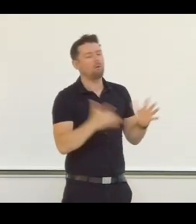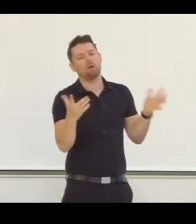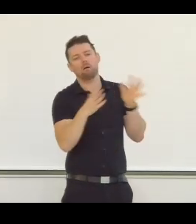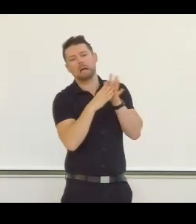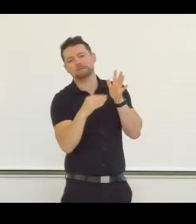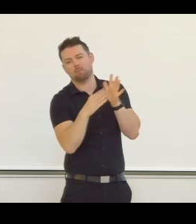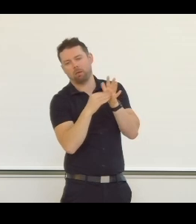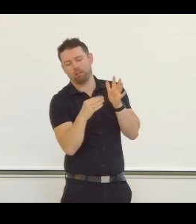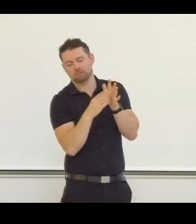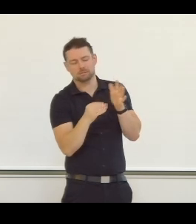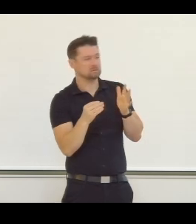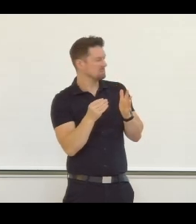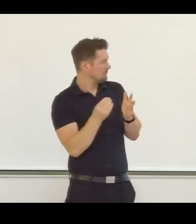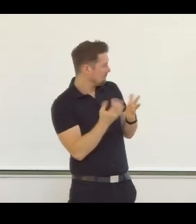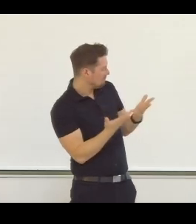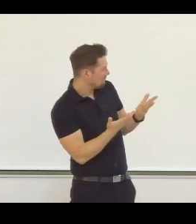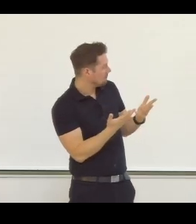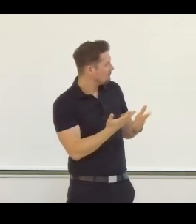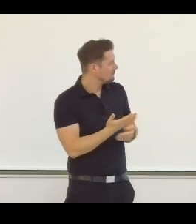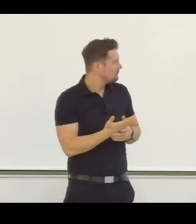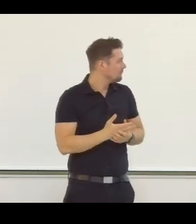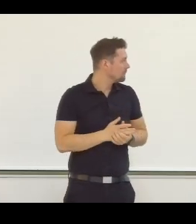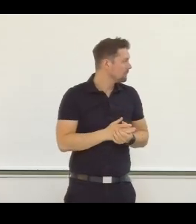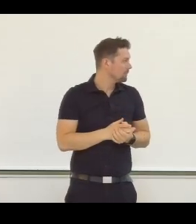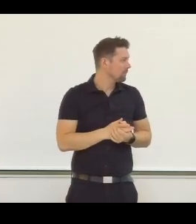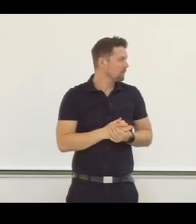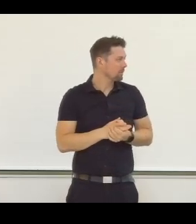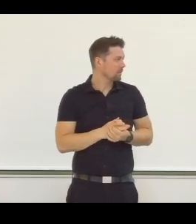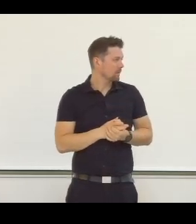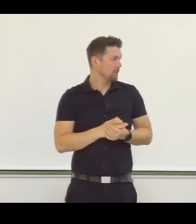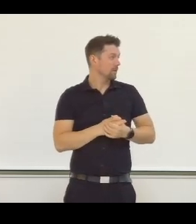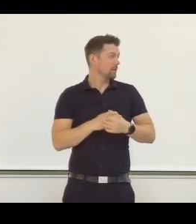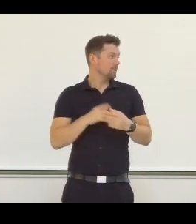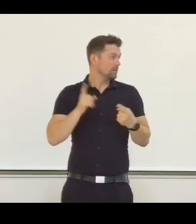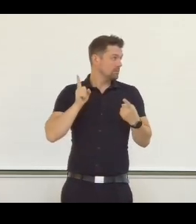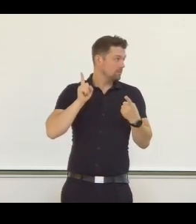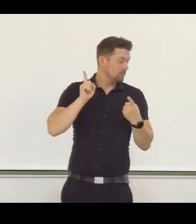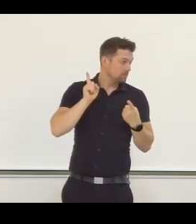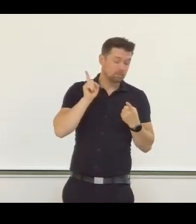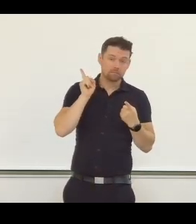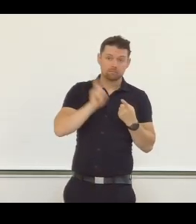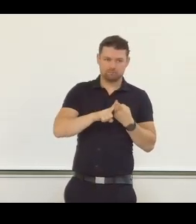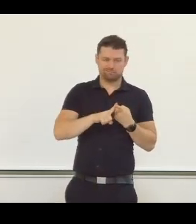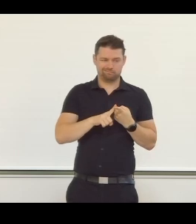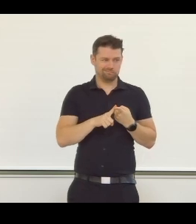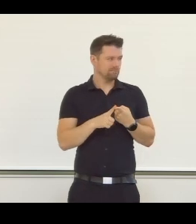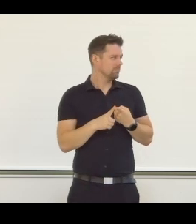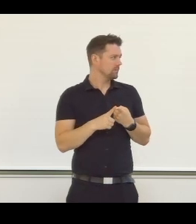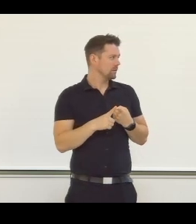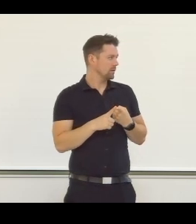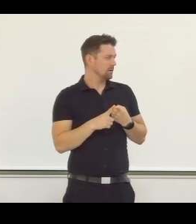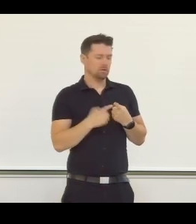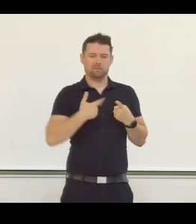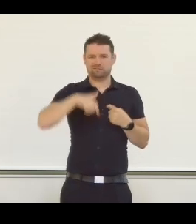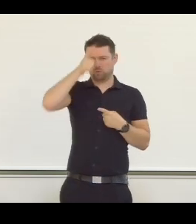examples to understand the direction we were thinking. One thing was to us it was very obvious that a Mars